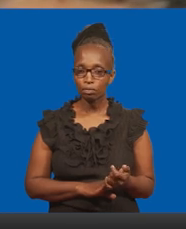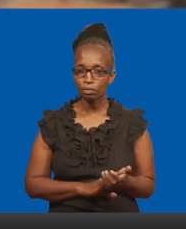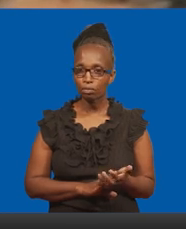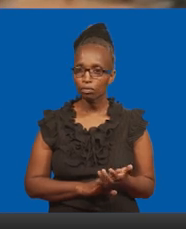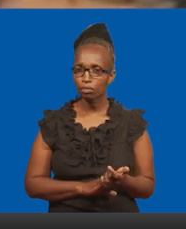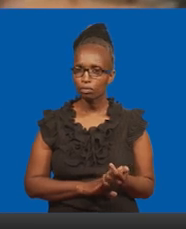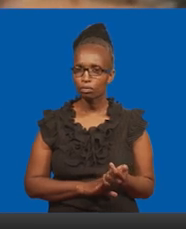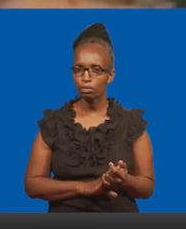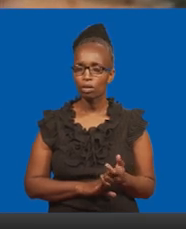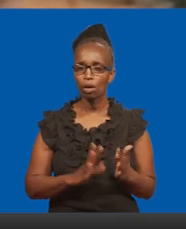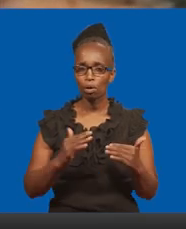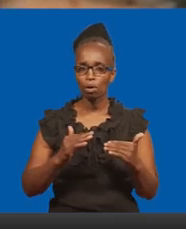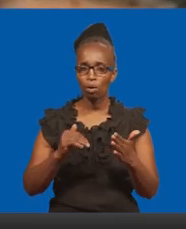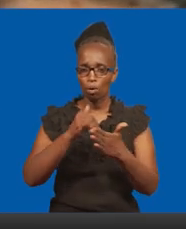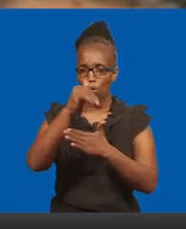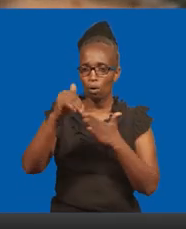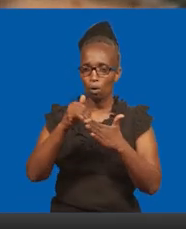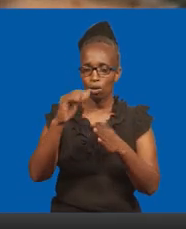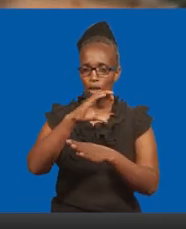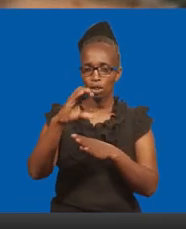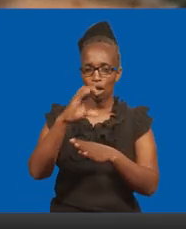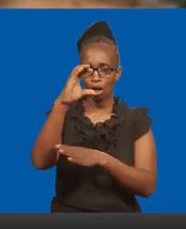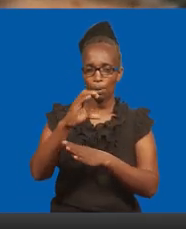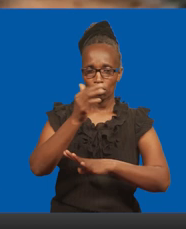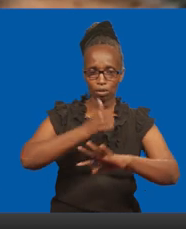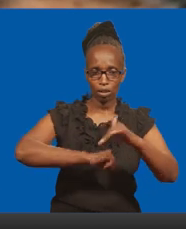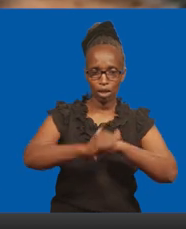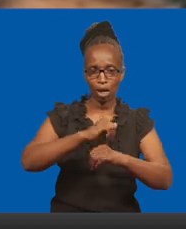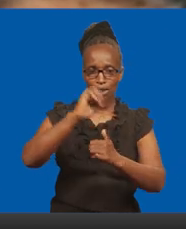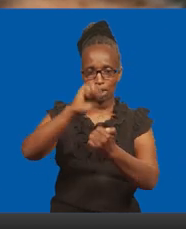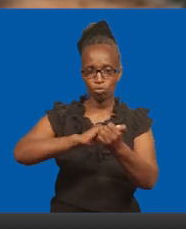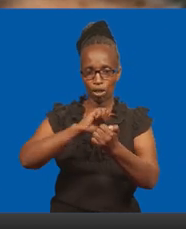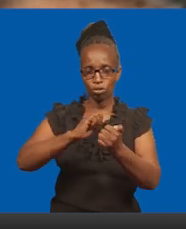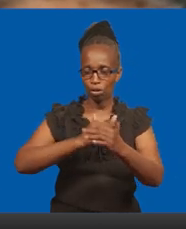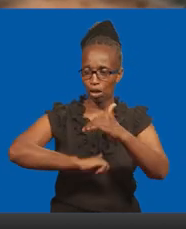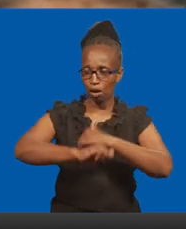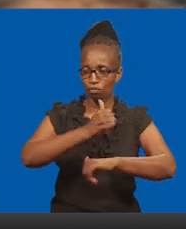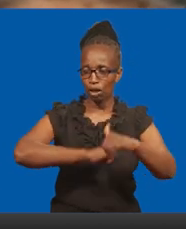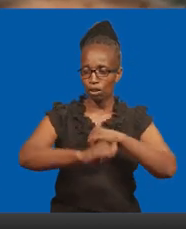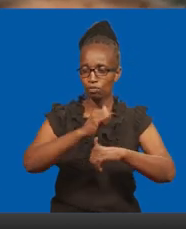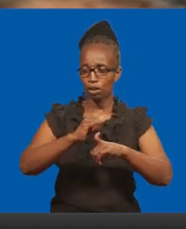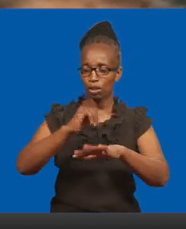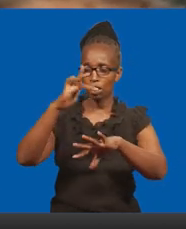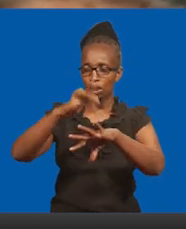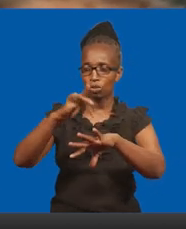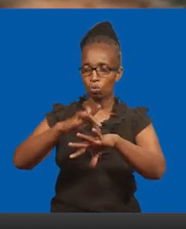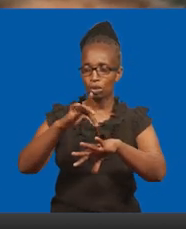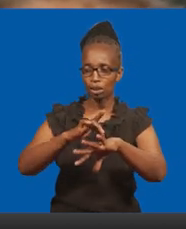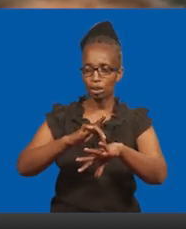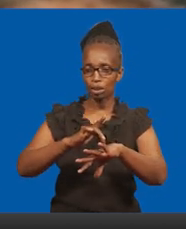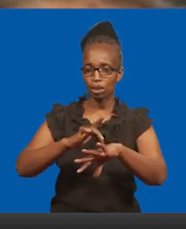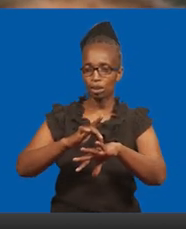hooliganism, criminal activities, destruction of property, including national assets such as the